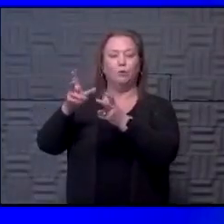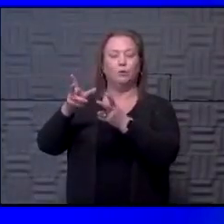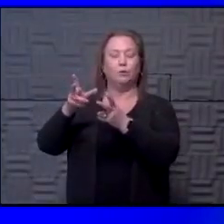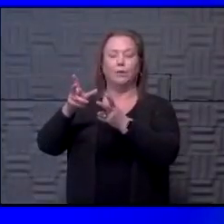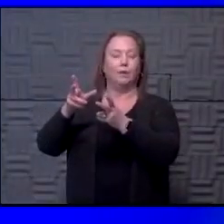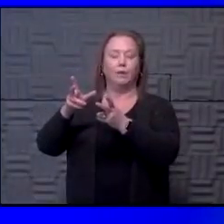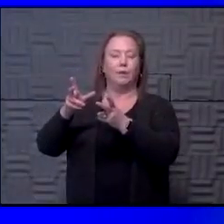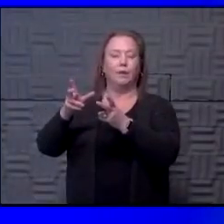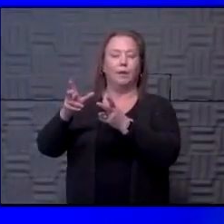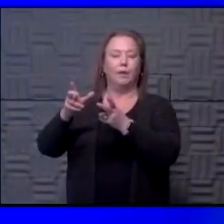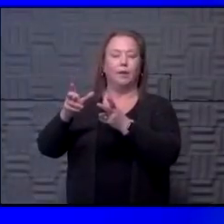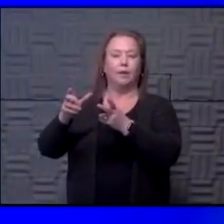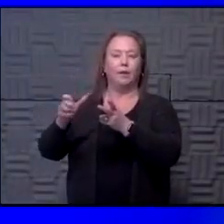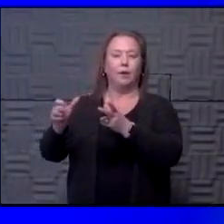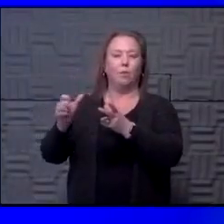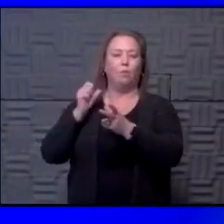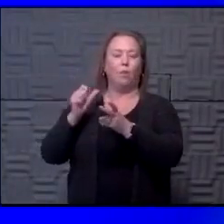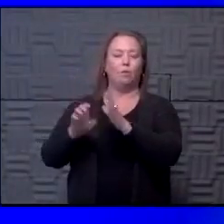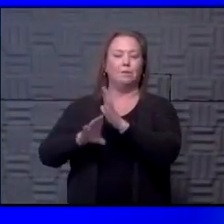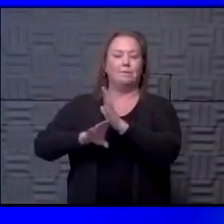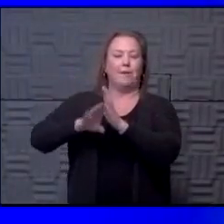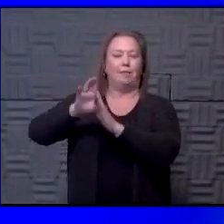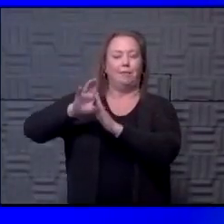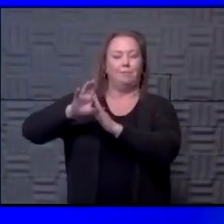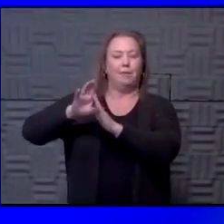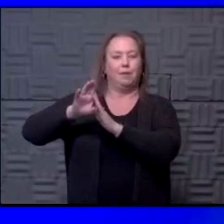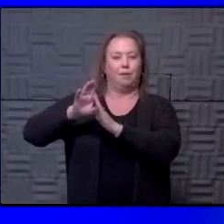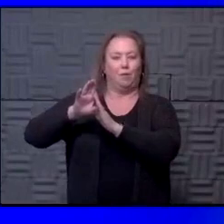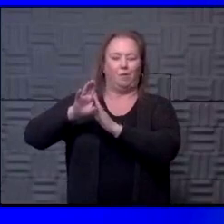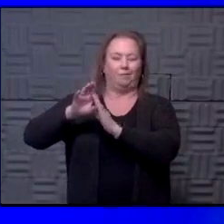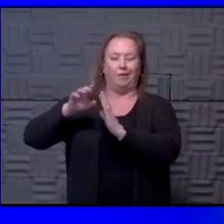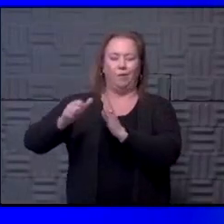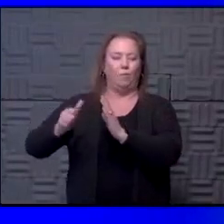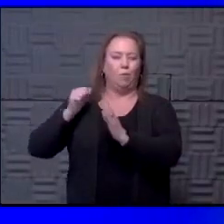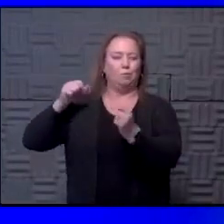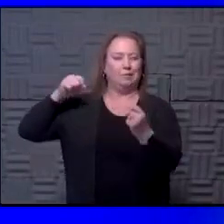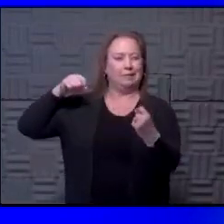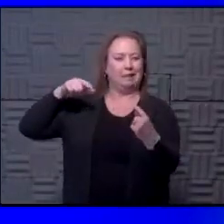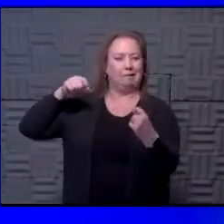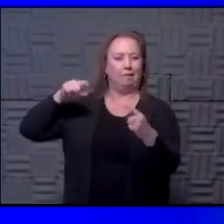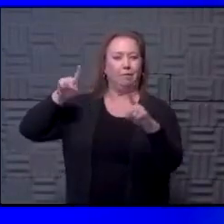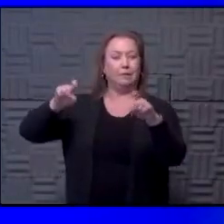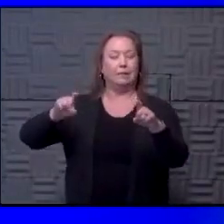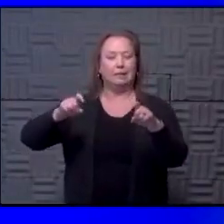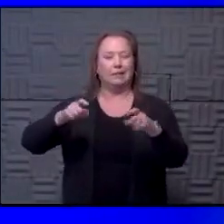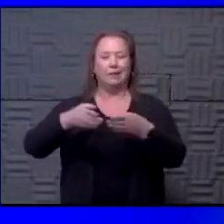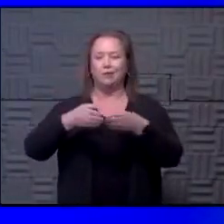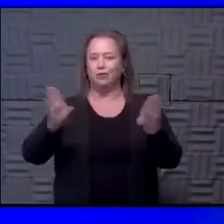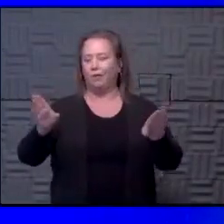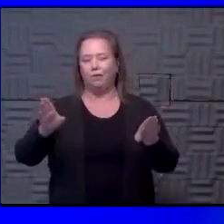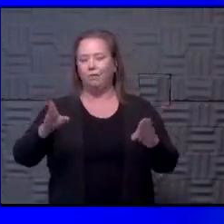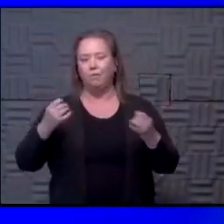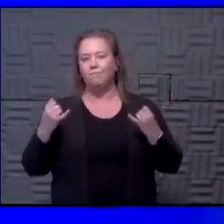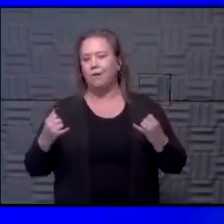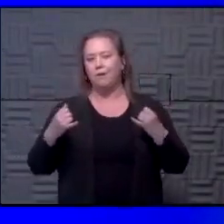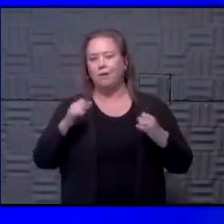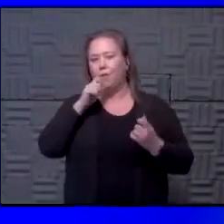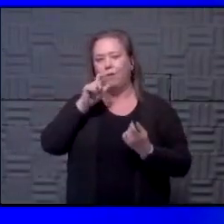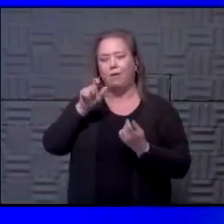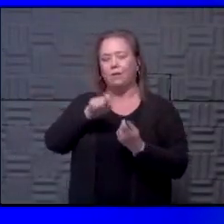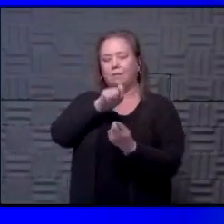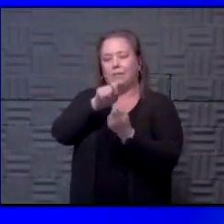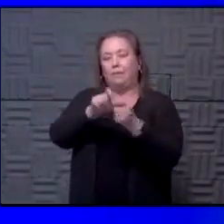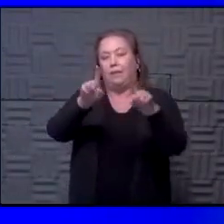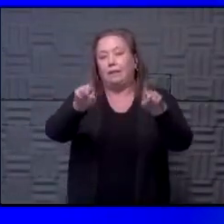not develop or create a signal in that test. But in general, the answer is no, we aren't testing specifically for the